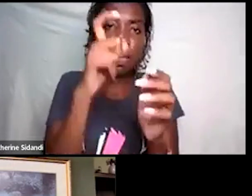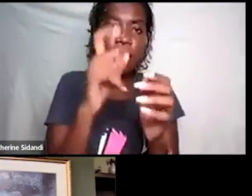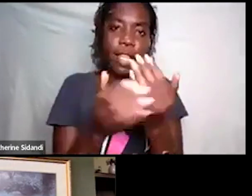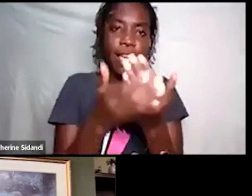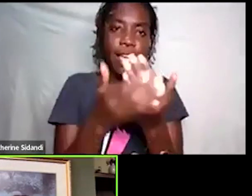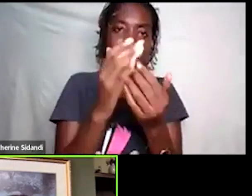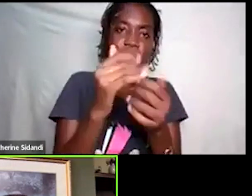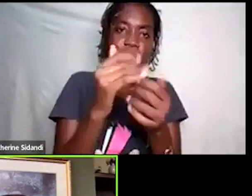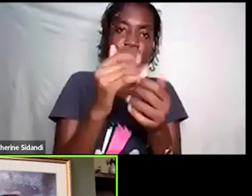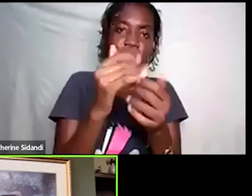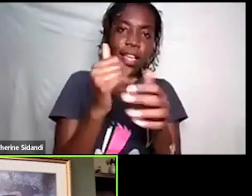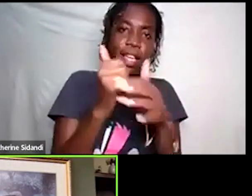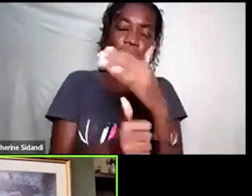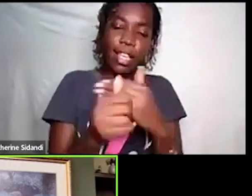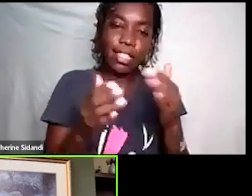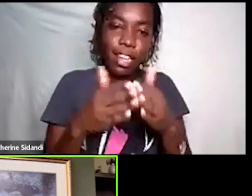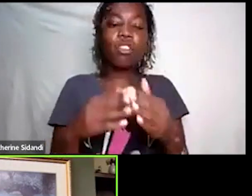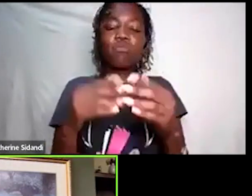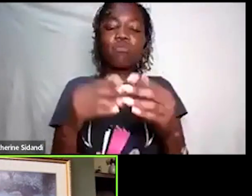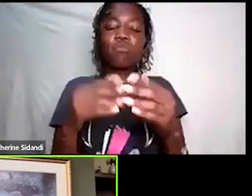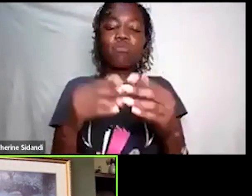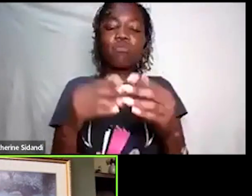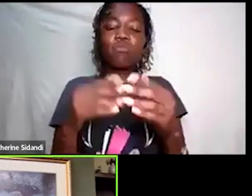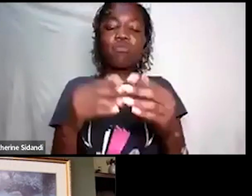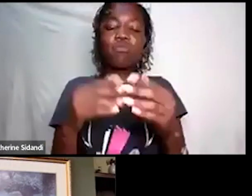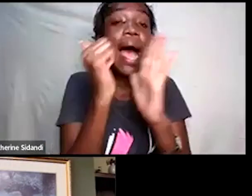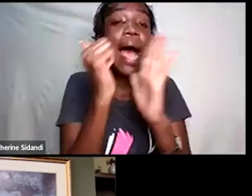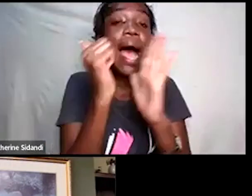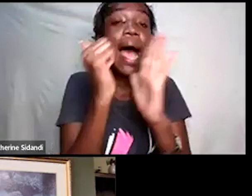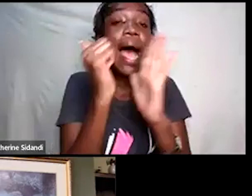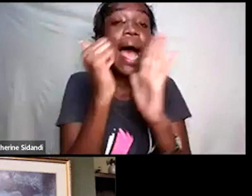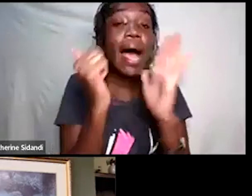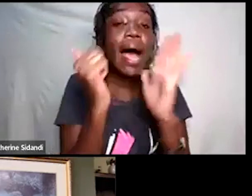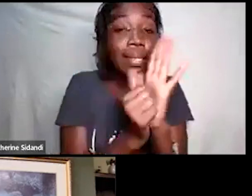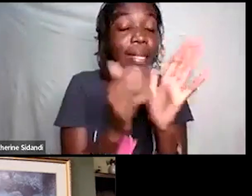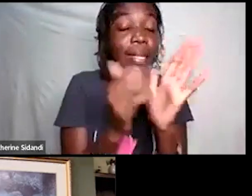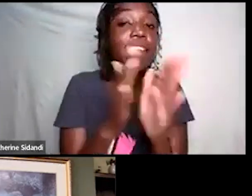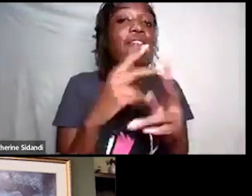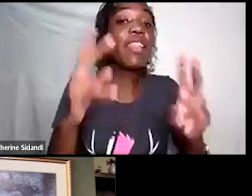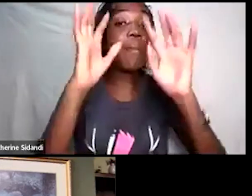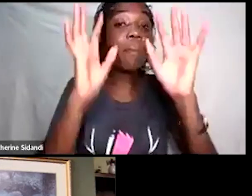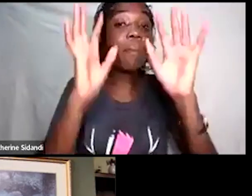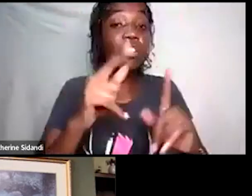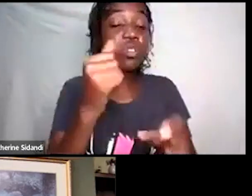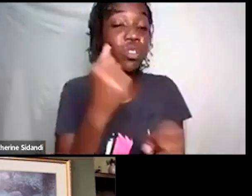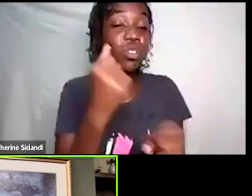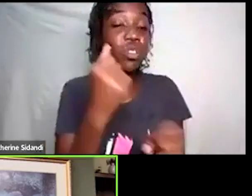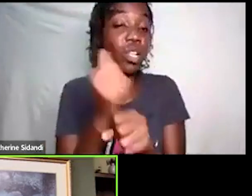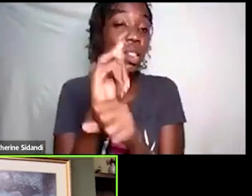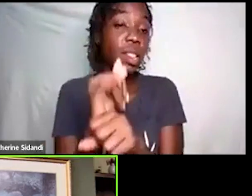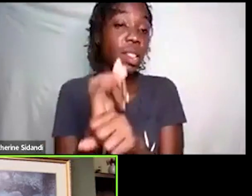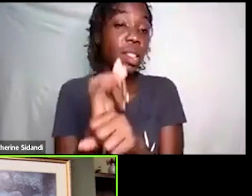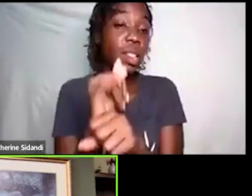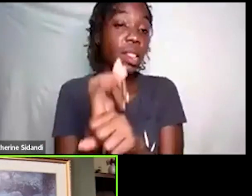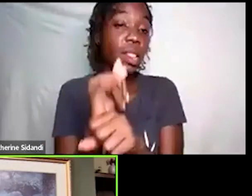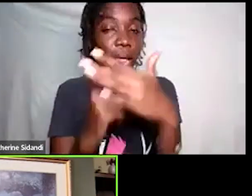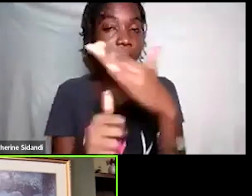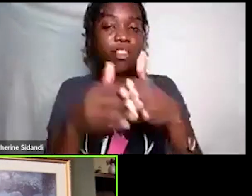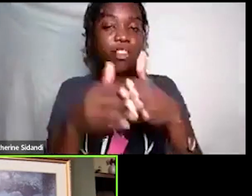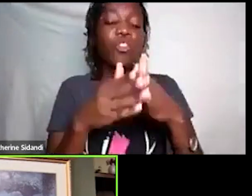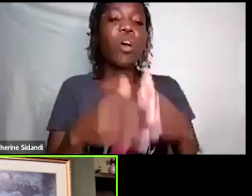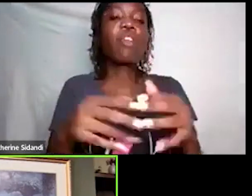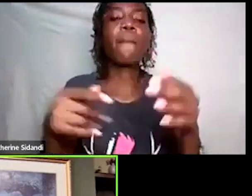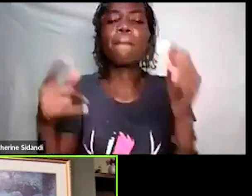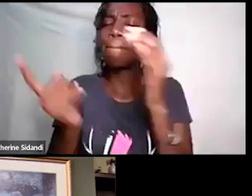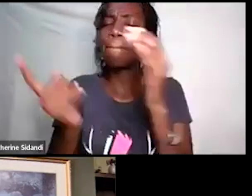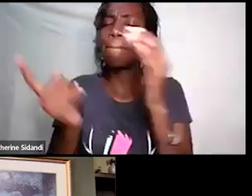Act. Yeah. It is important to have a policy about sexual harassment. Right. Just because you want to